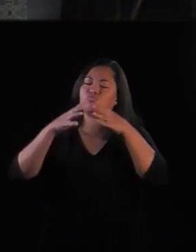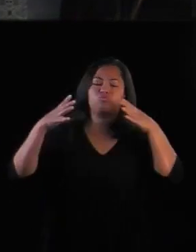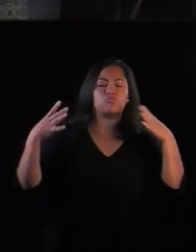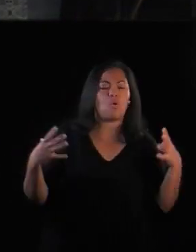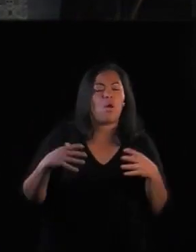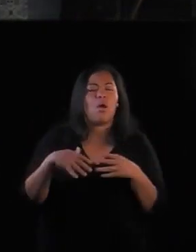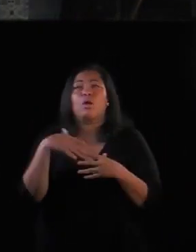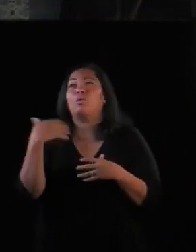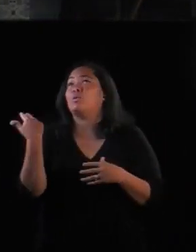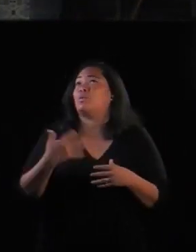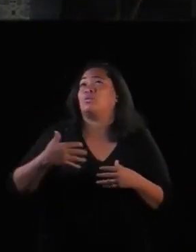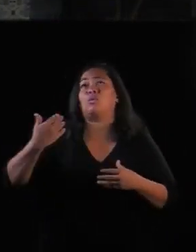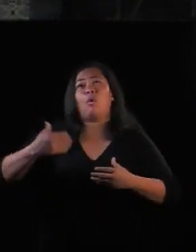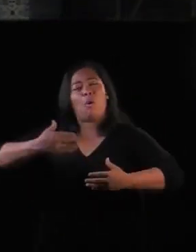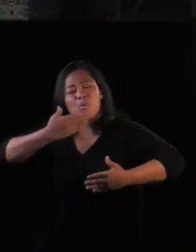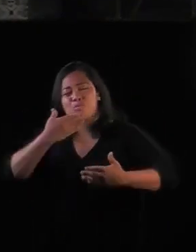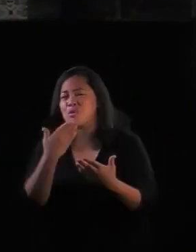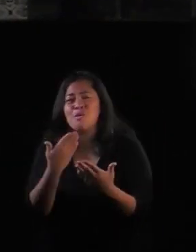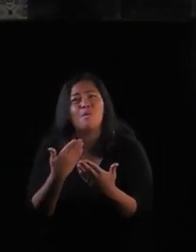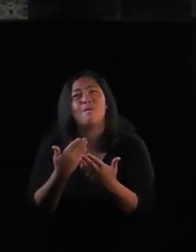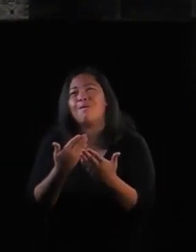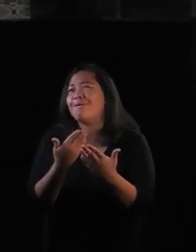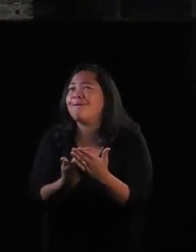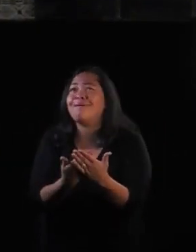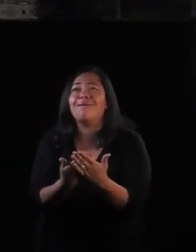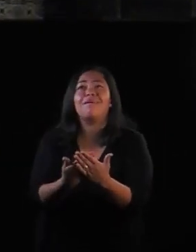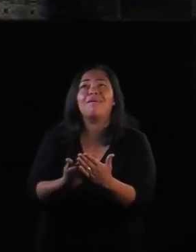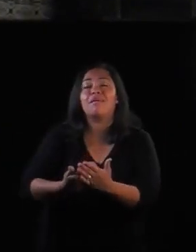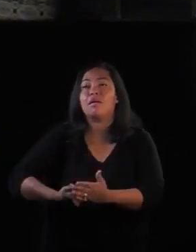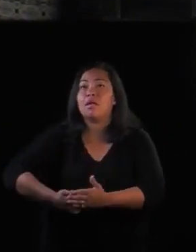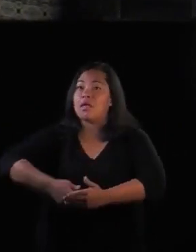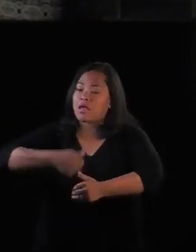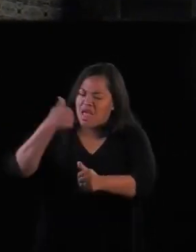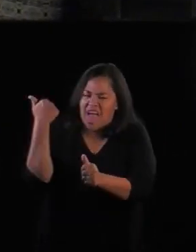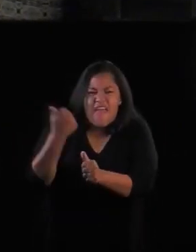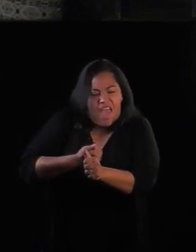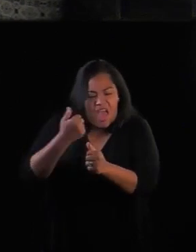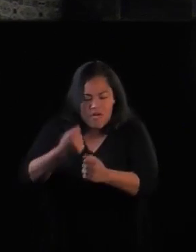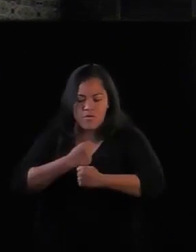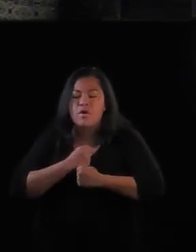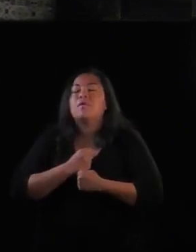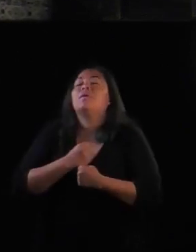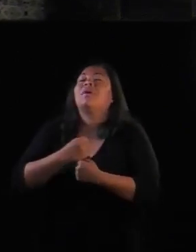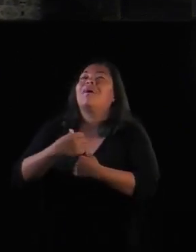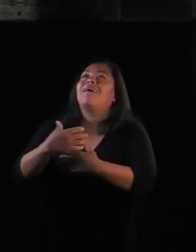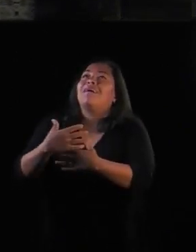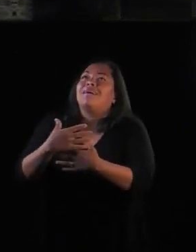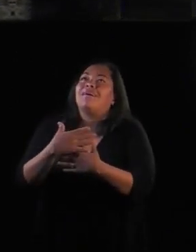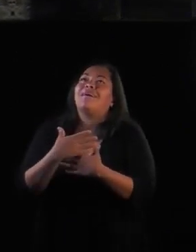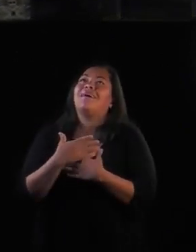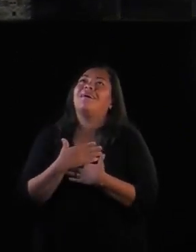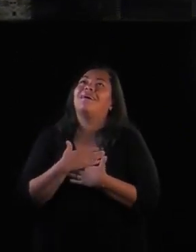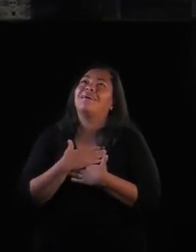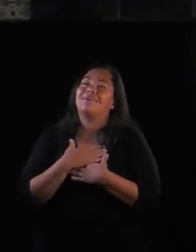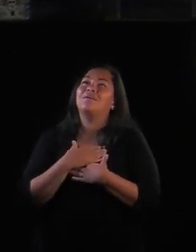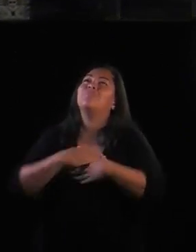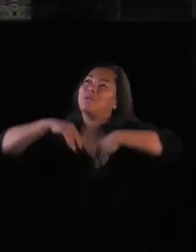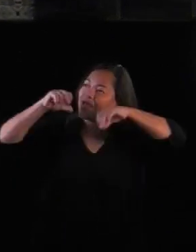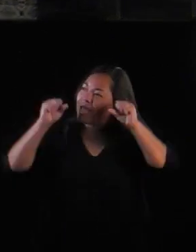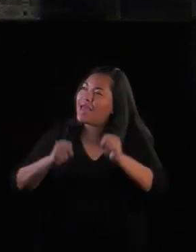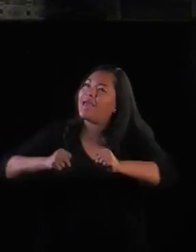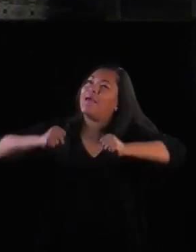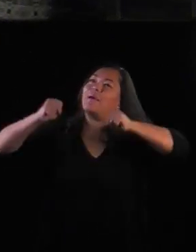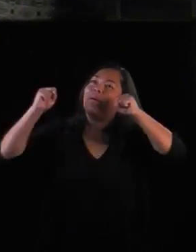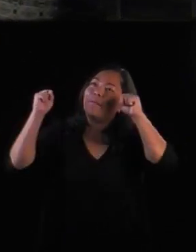been so, so good. With every breath that I